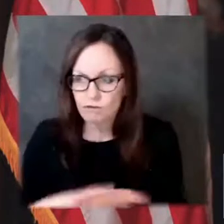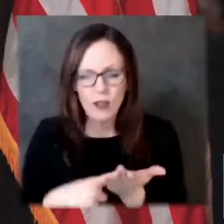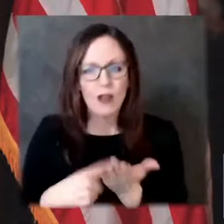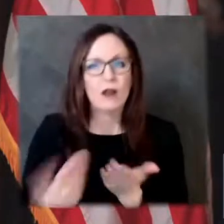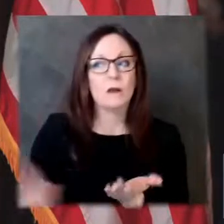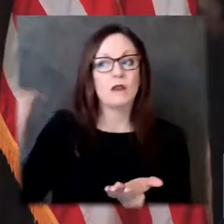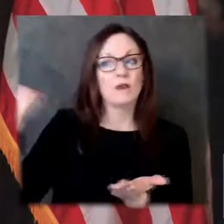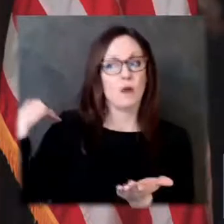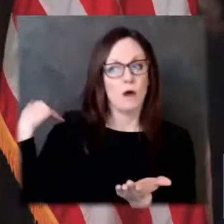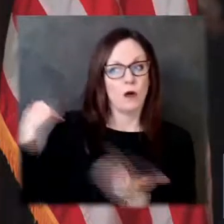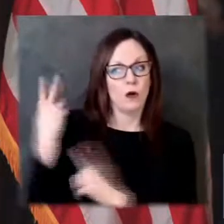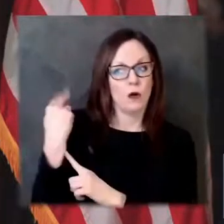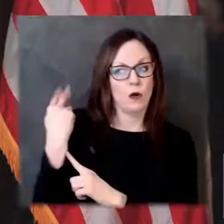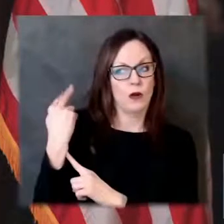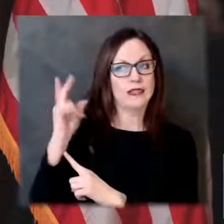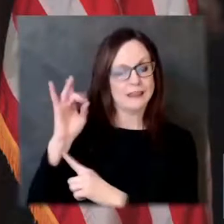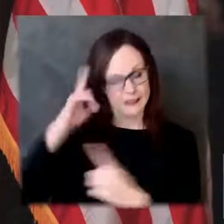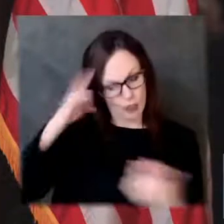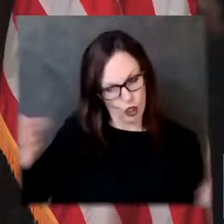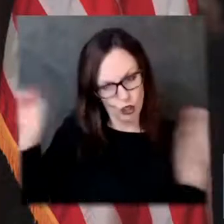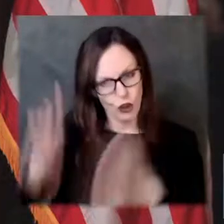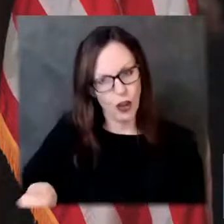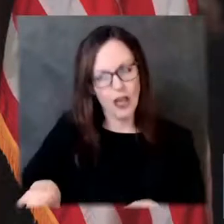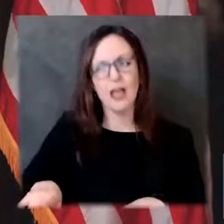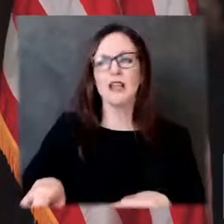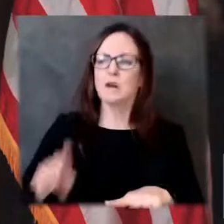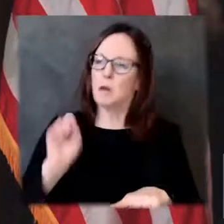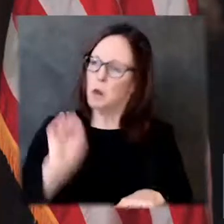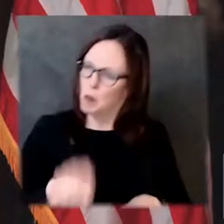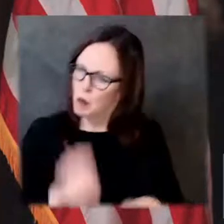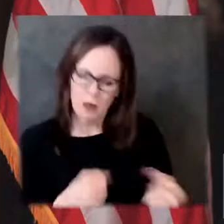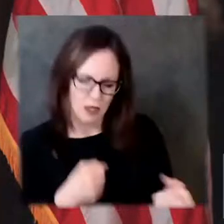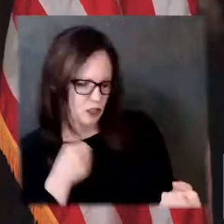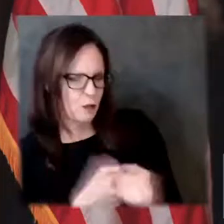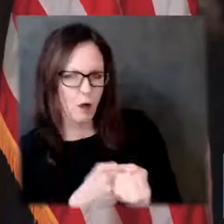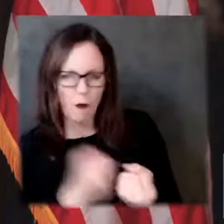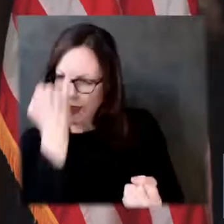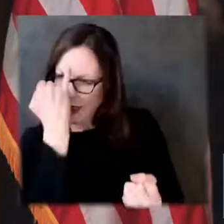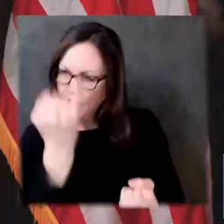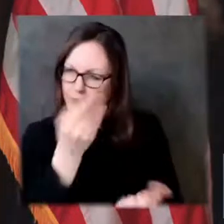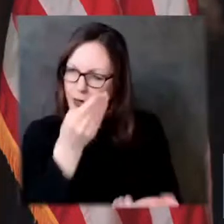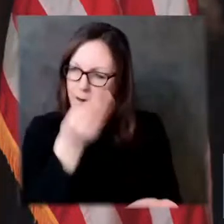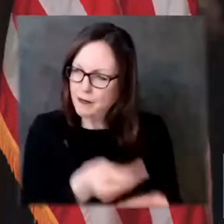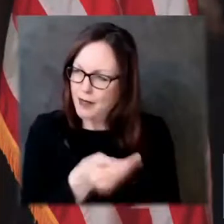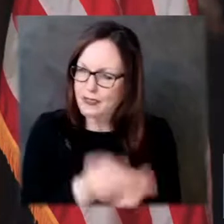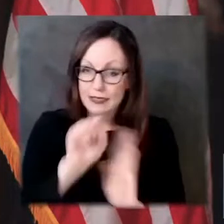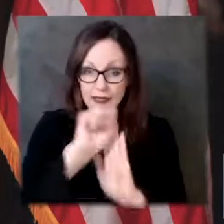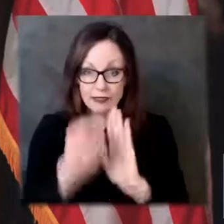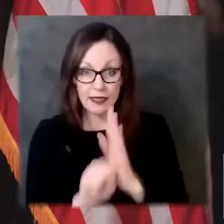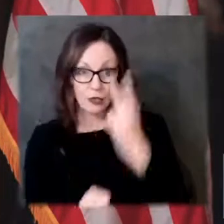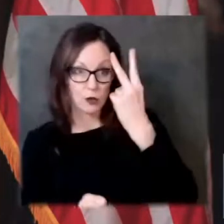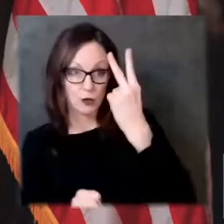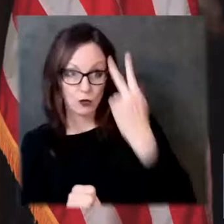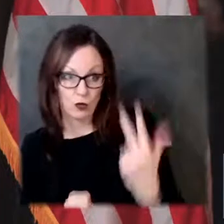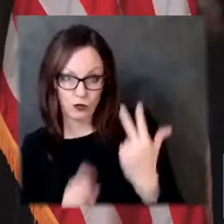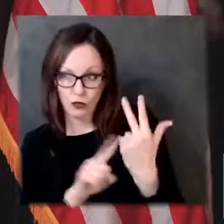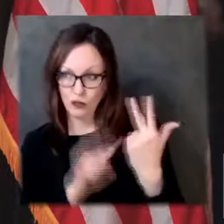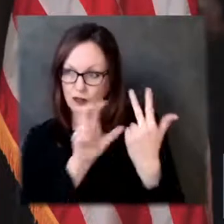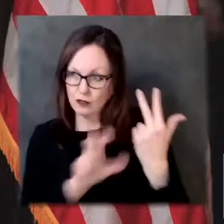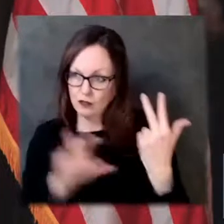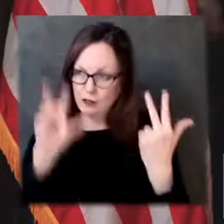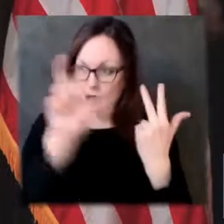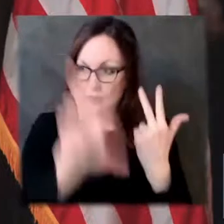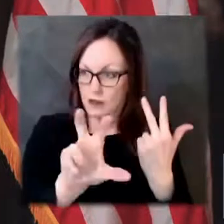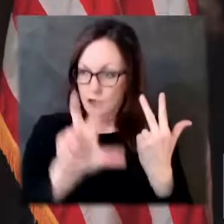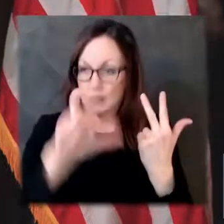ago when two-thirds funding was backed by a Republican-led bipartisan commission. It should have been passed in our last